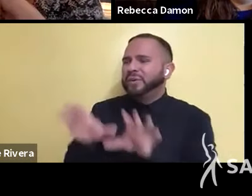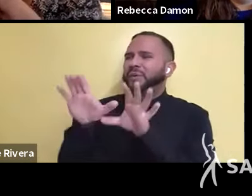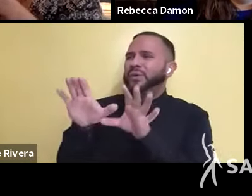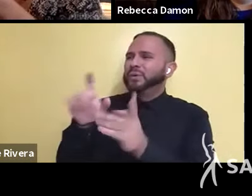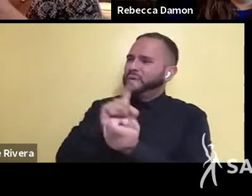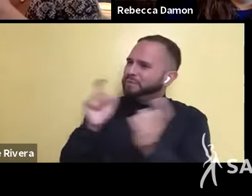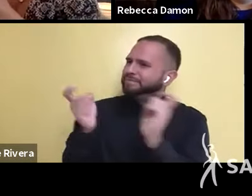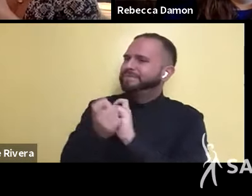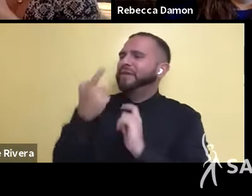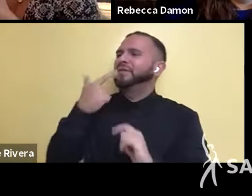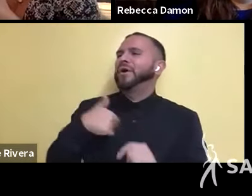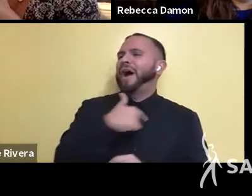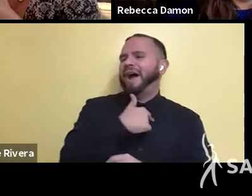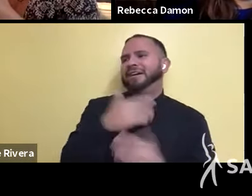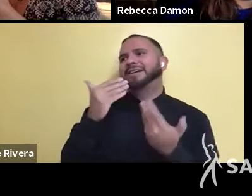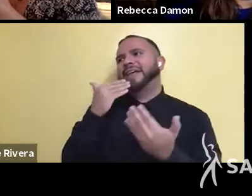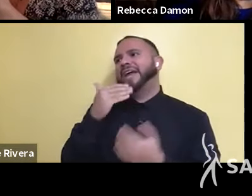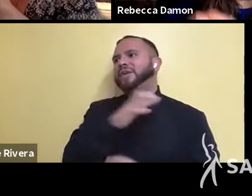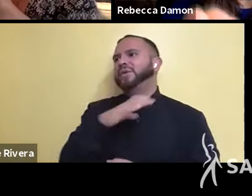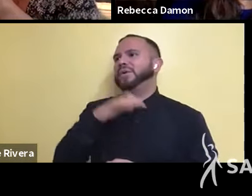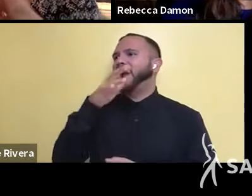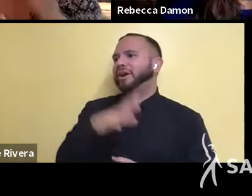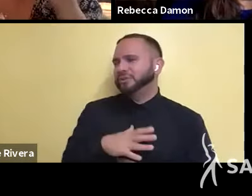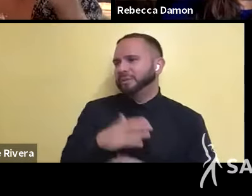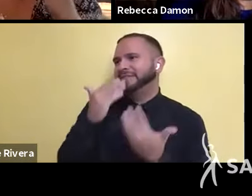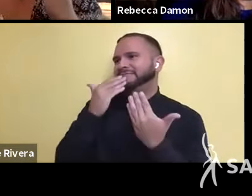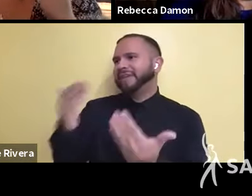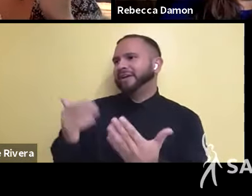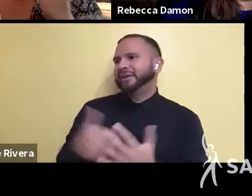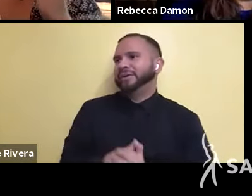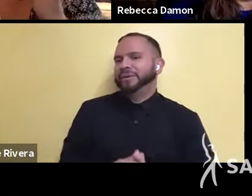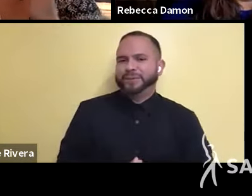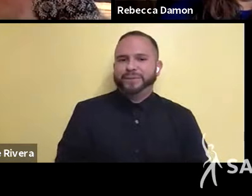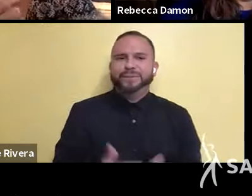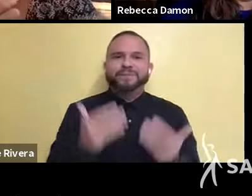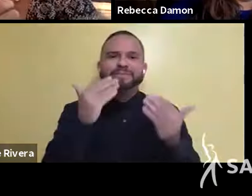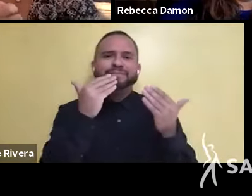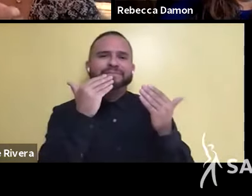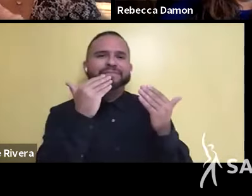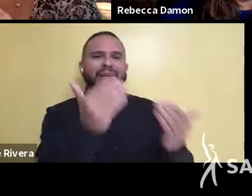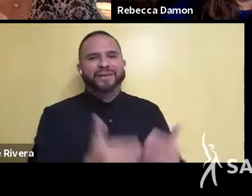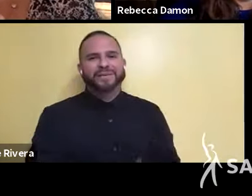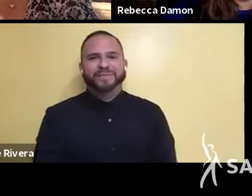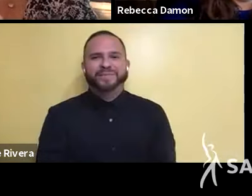so much, Congresswoman. Thank you. Thank you. Thank you so much. Take care.